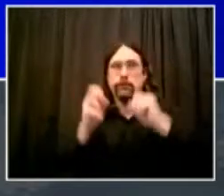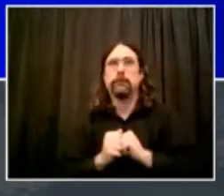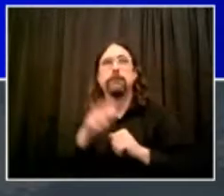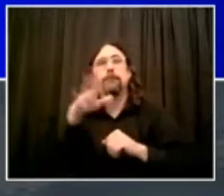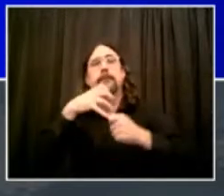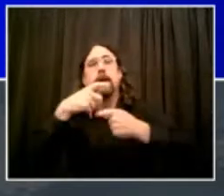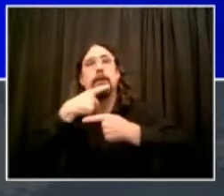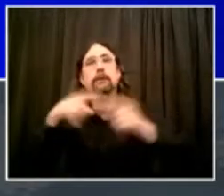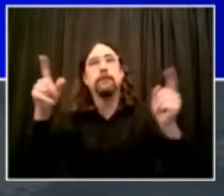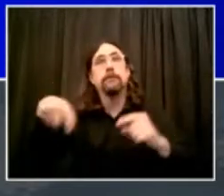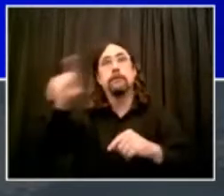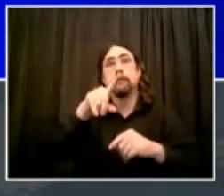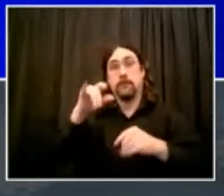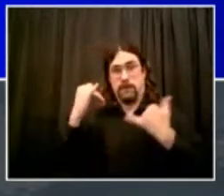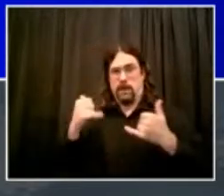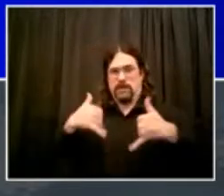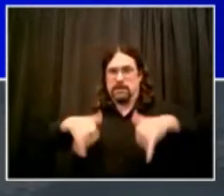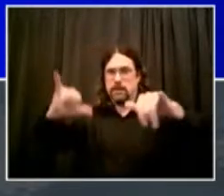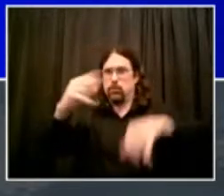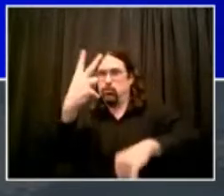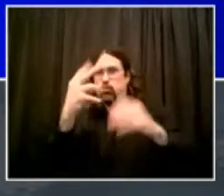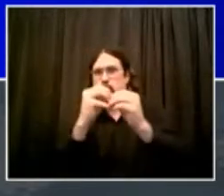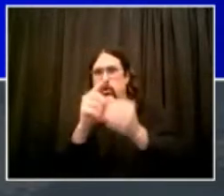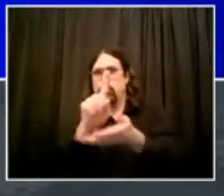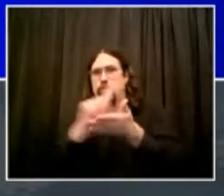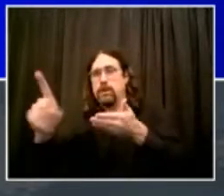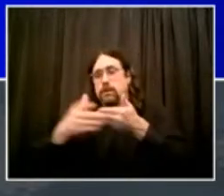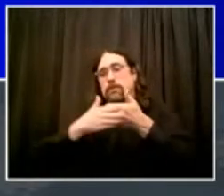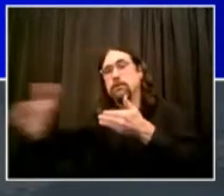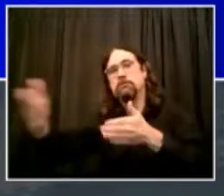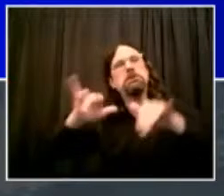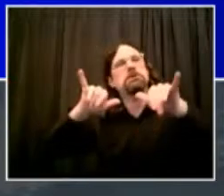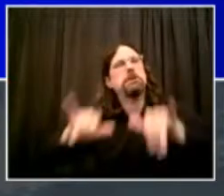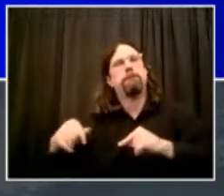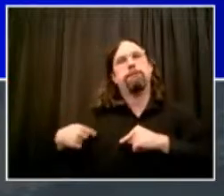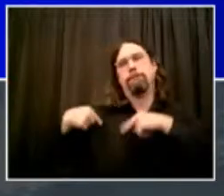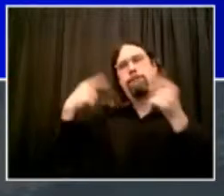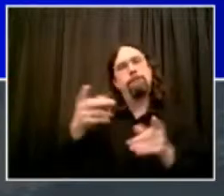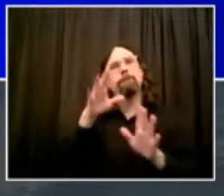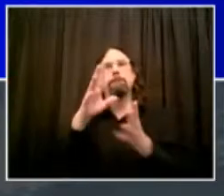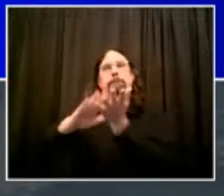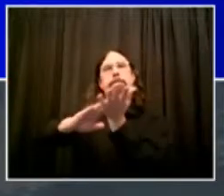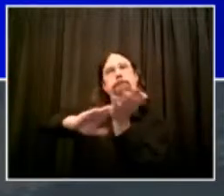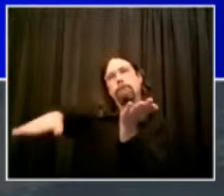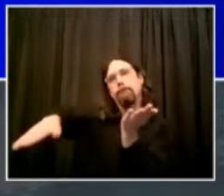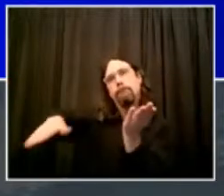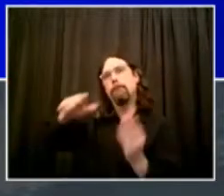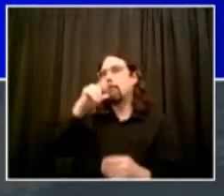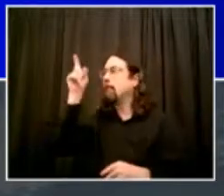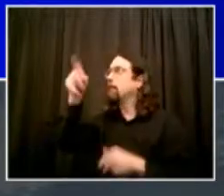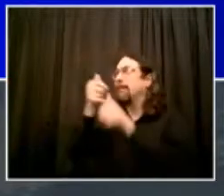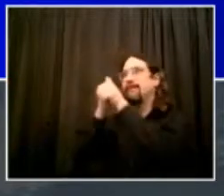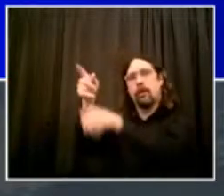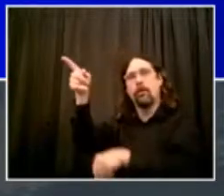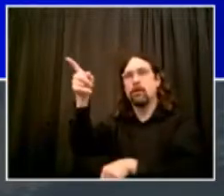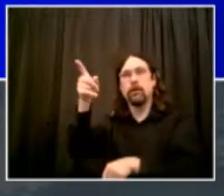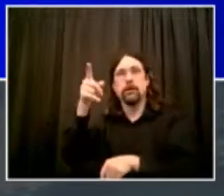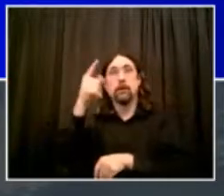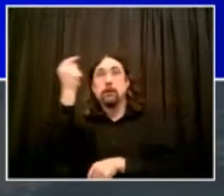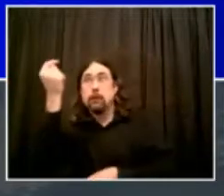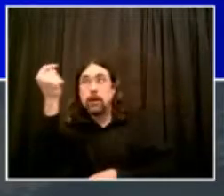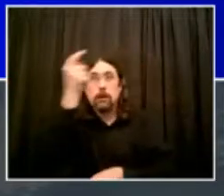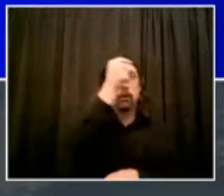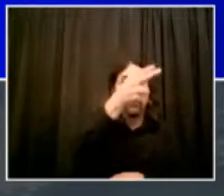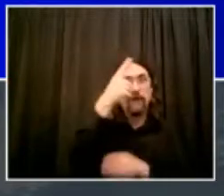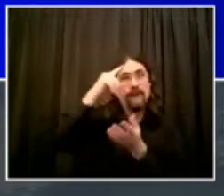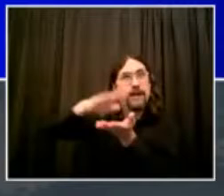Alternate side parking is suspended today through Sunday, June 21st. We'll be reassessing in the meantime whether